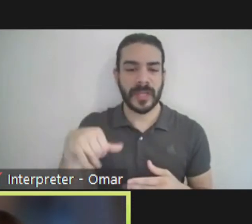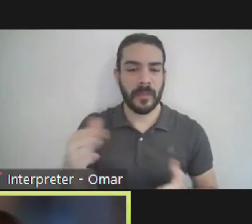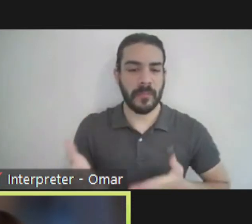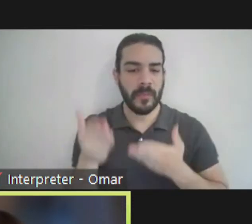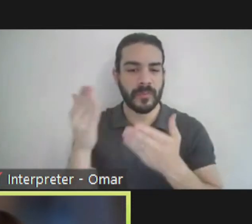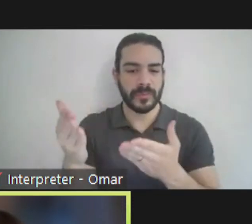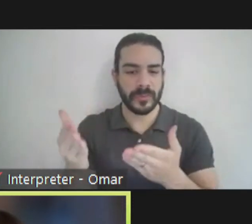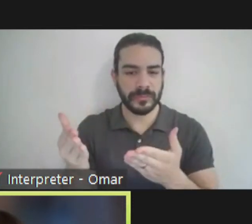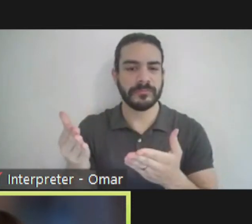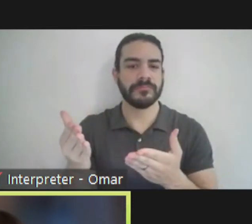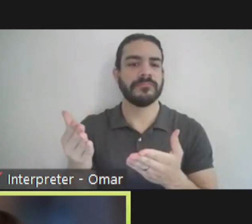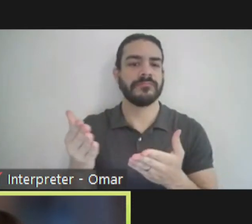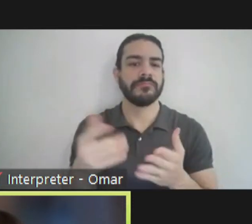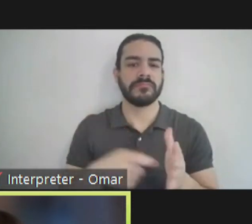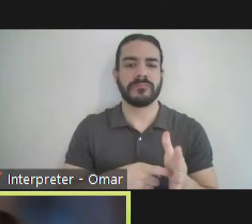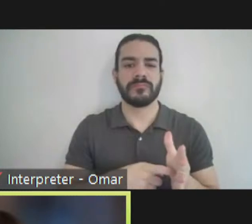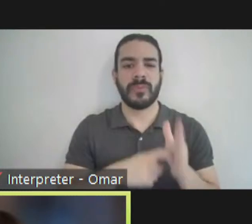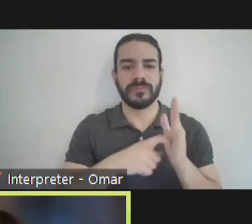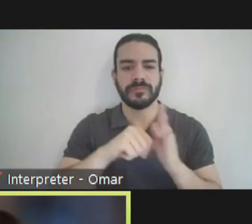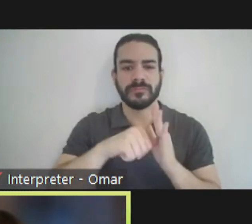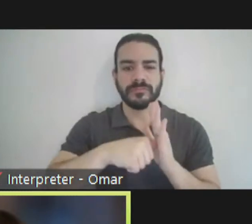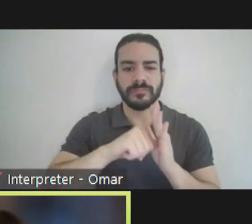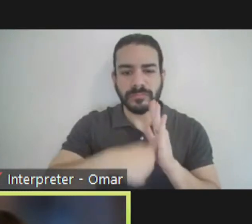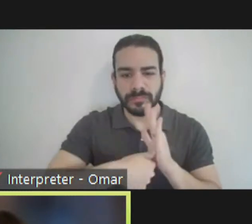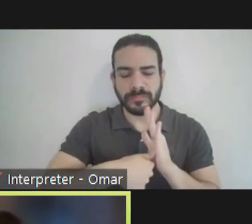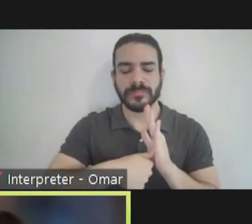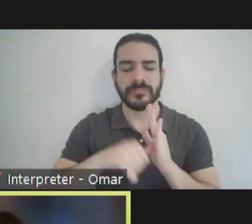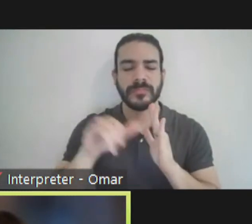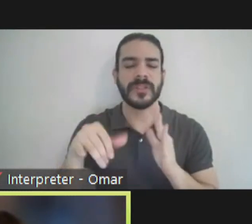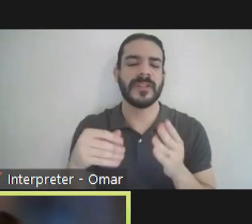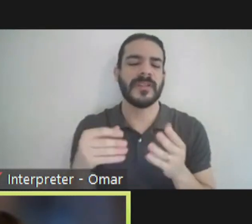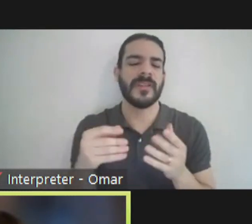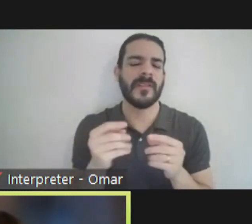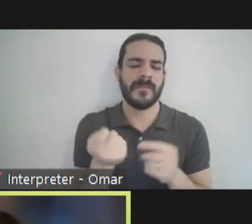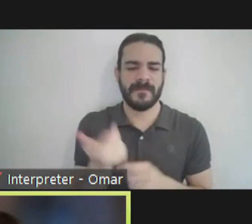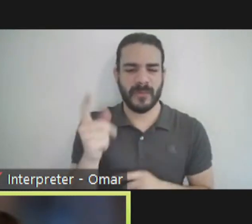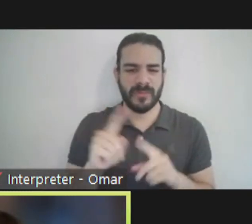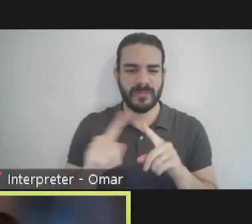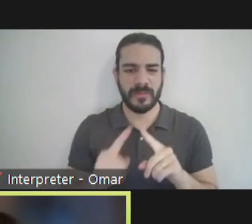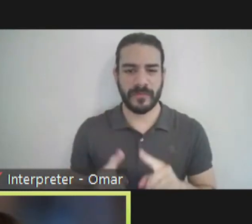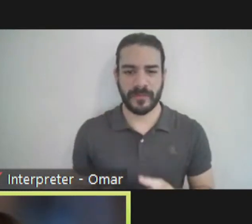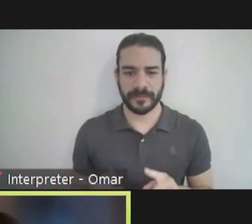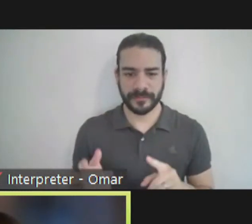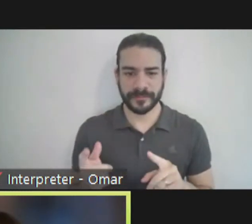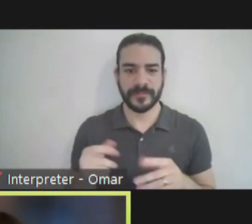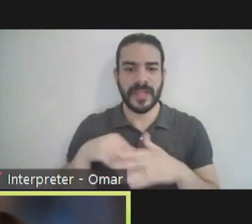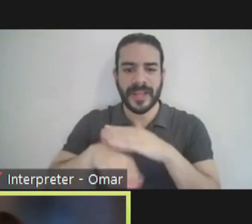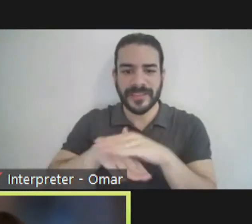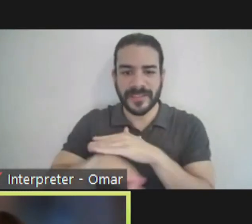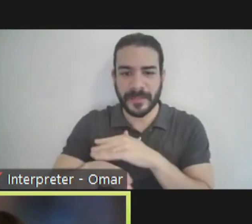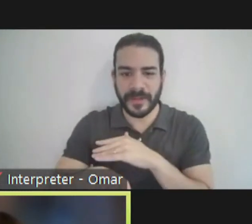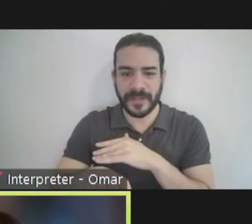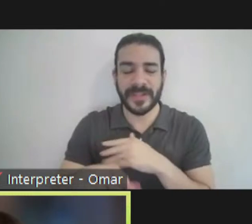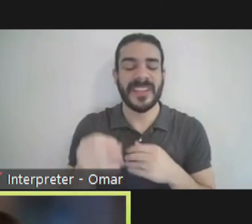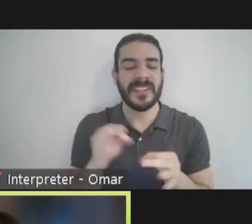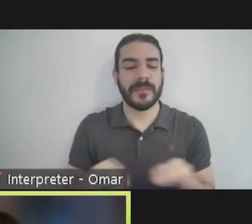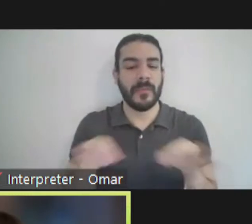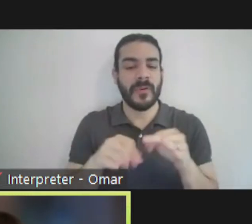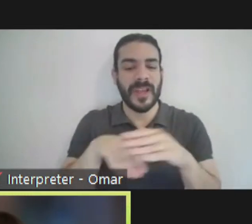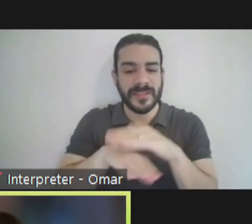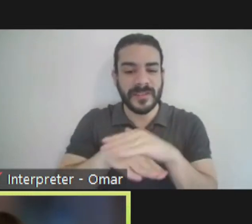accessibility features related to sidewalks and accessible parking, but it's also important that accessibility is viewed